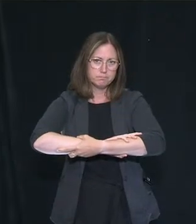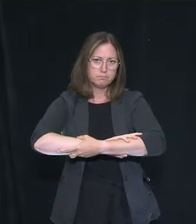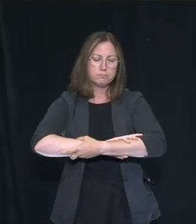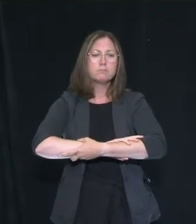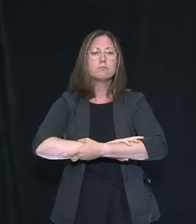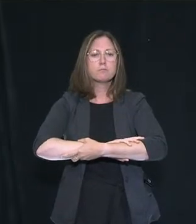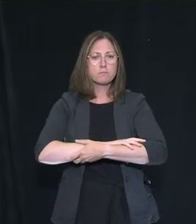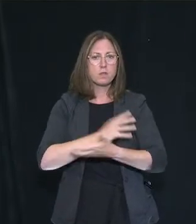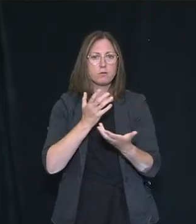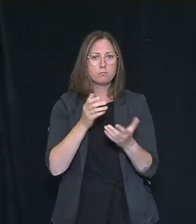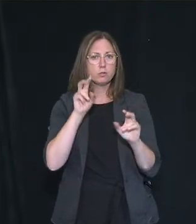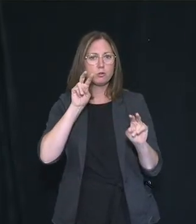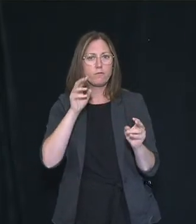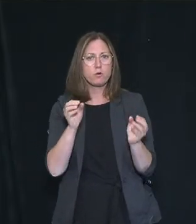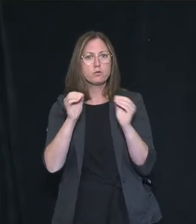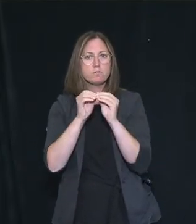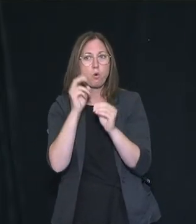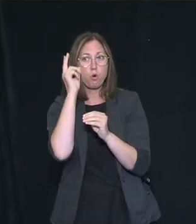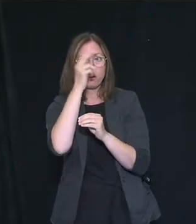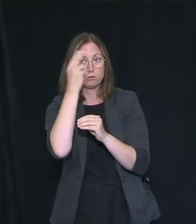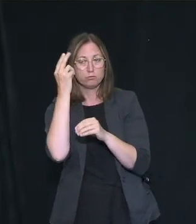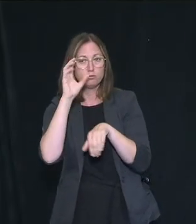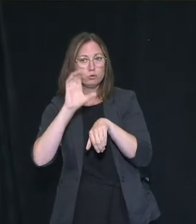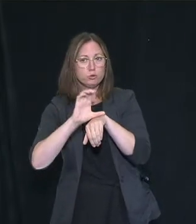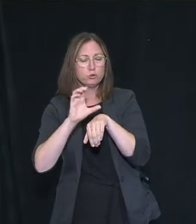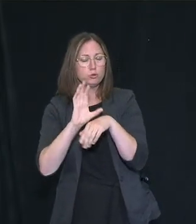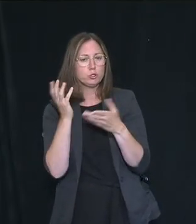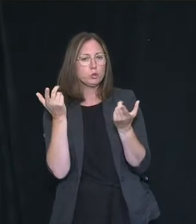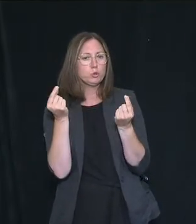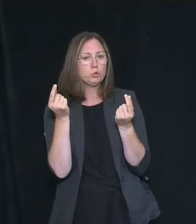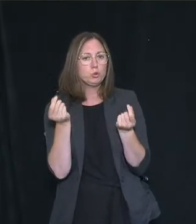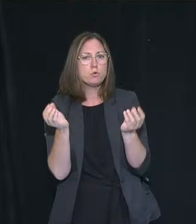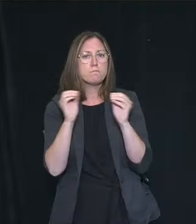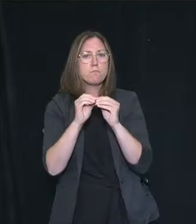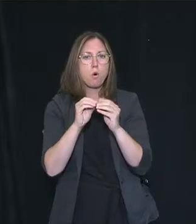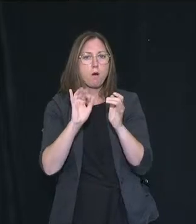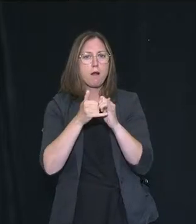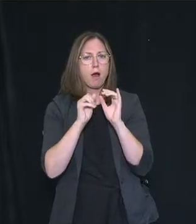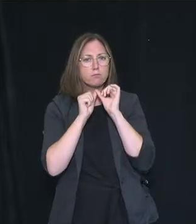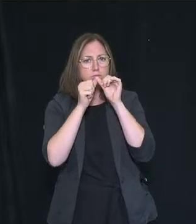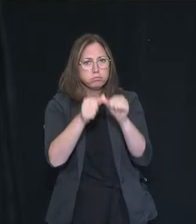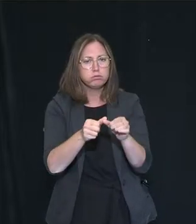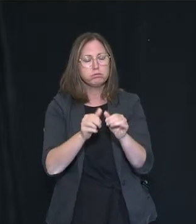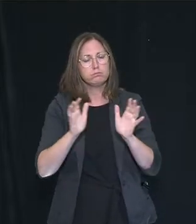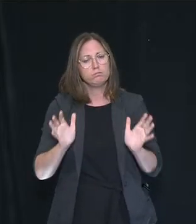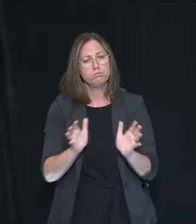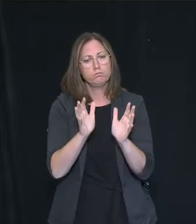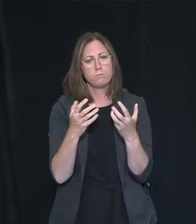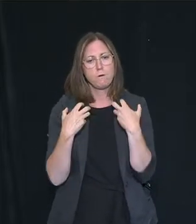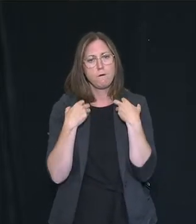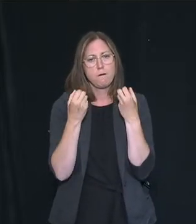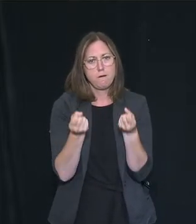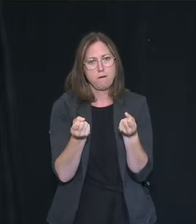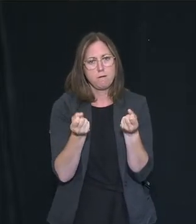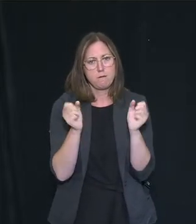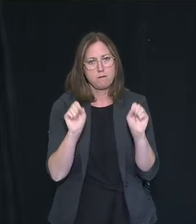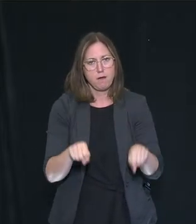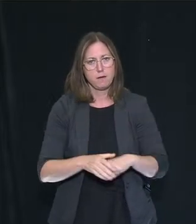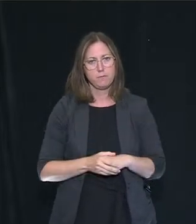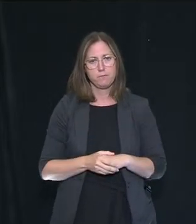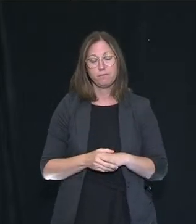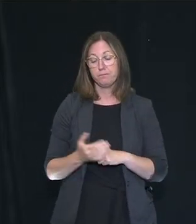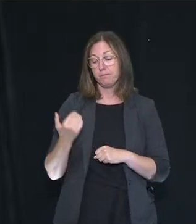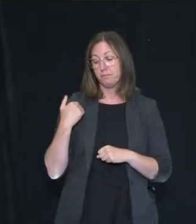forward to hearing more of the Church's future actions to continue this essential work. On Monday,